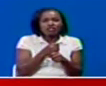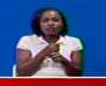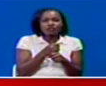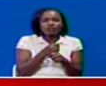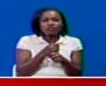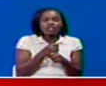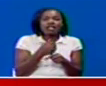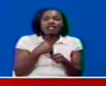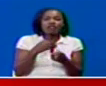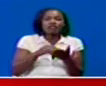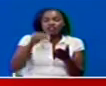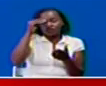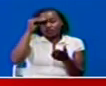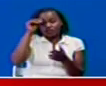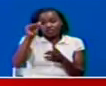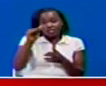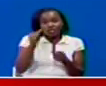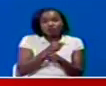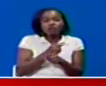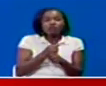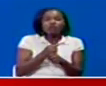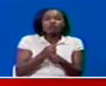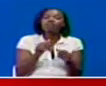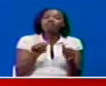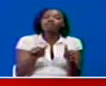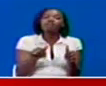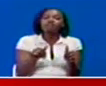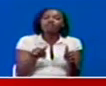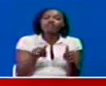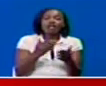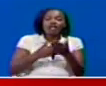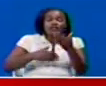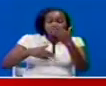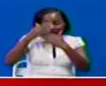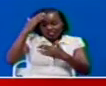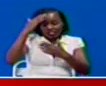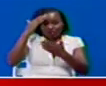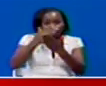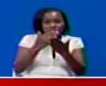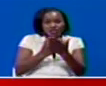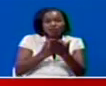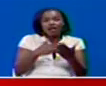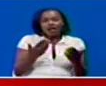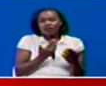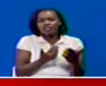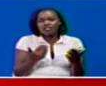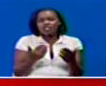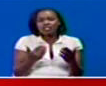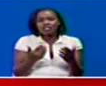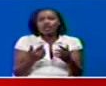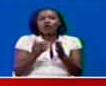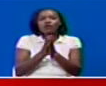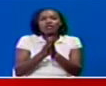students with A who cannot survive a university program. How our children have been getting out of schools with A's and